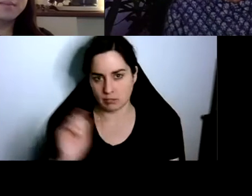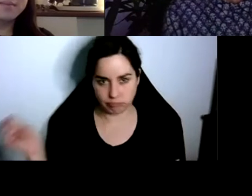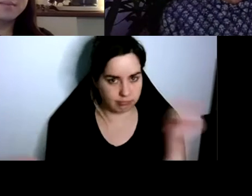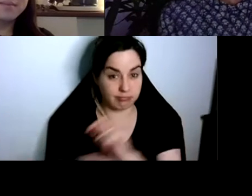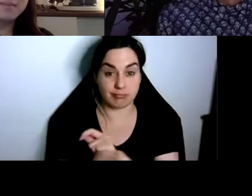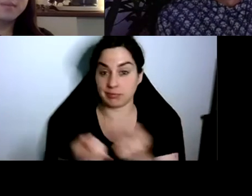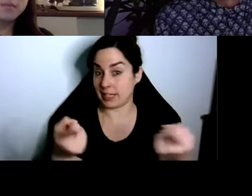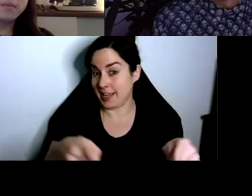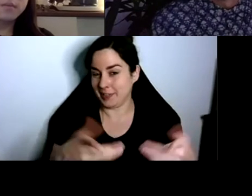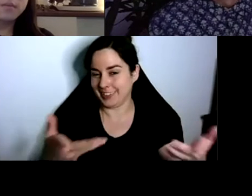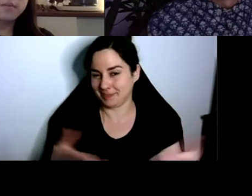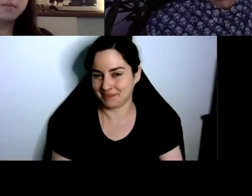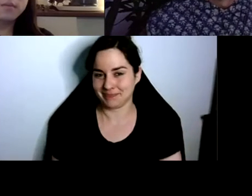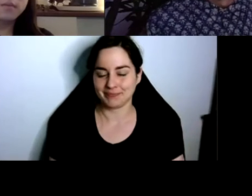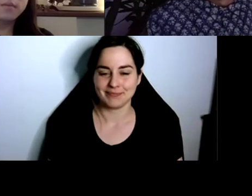elsewhere.